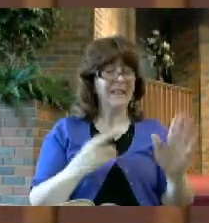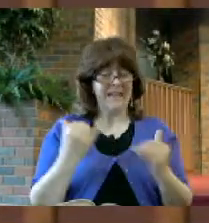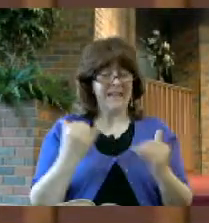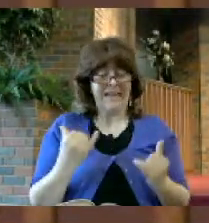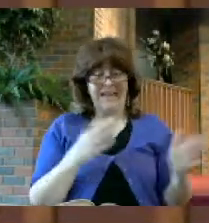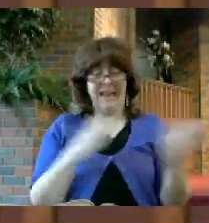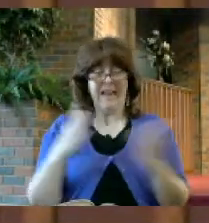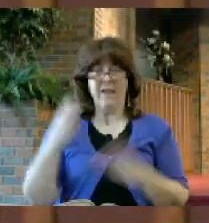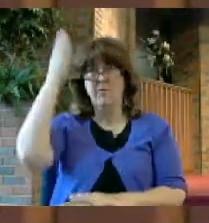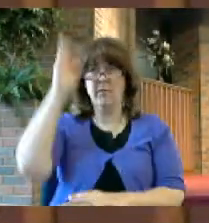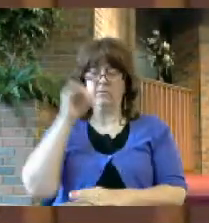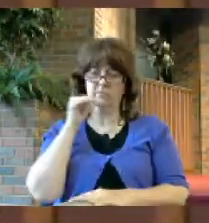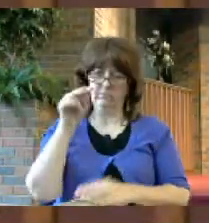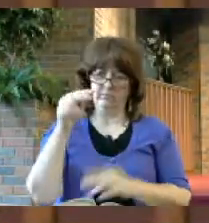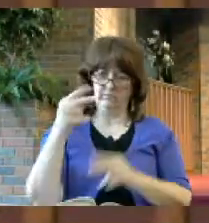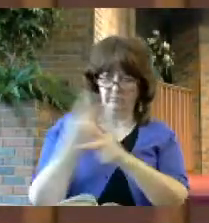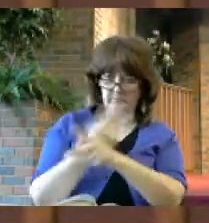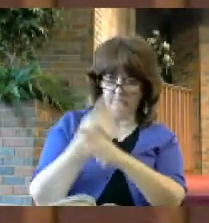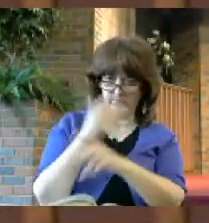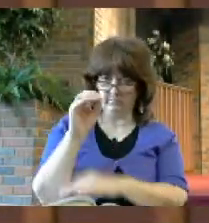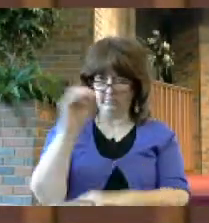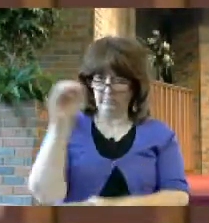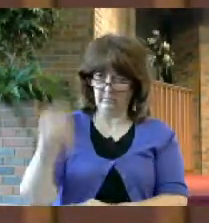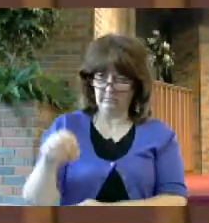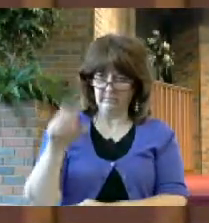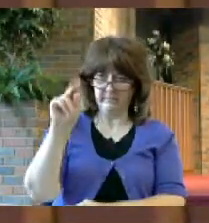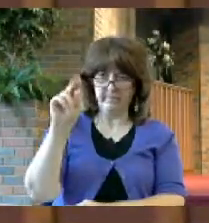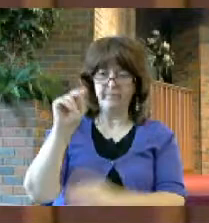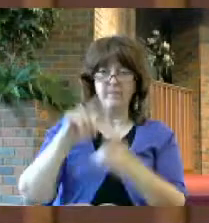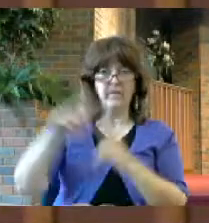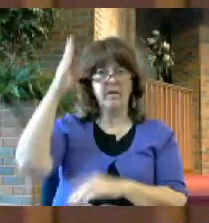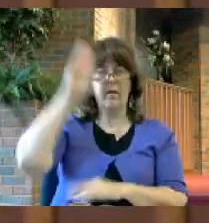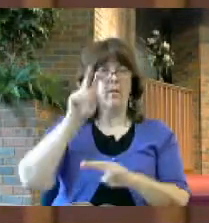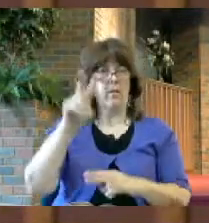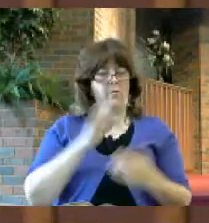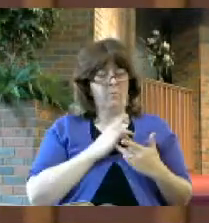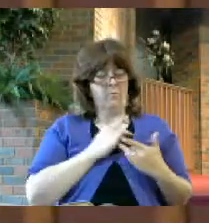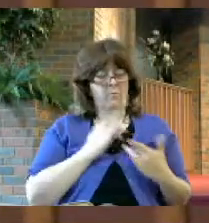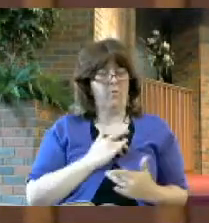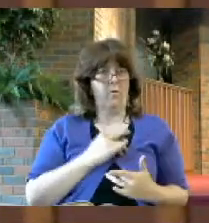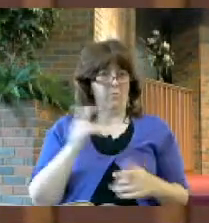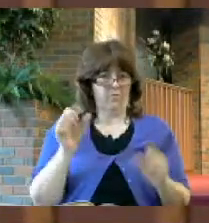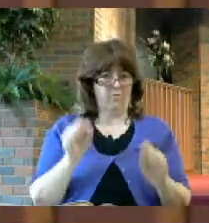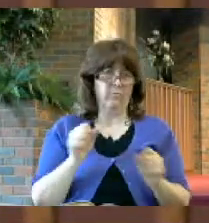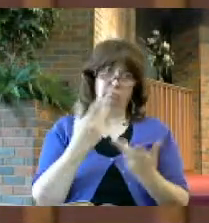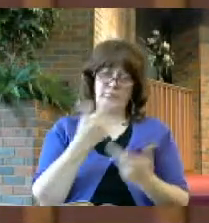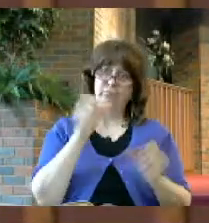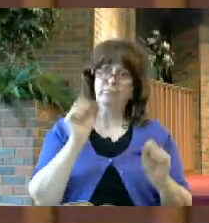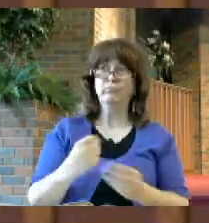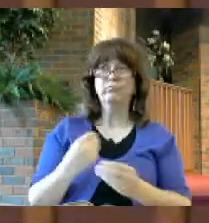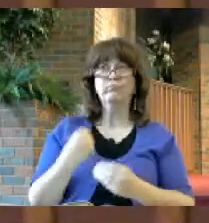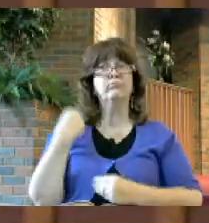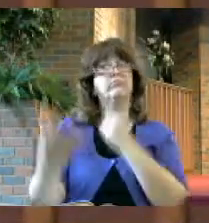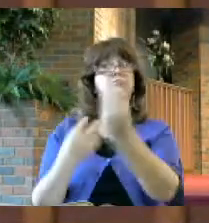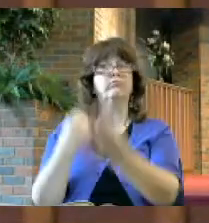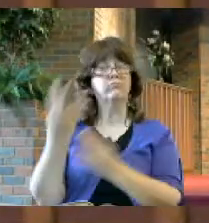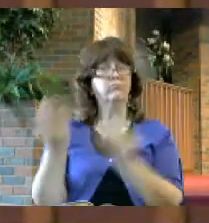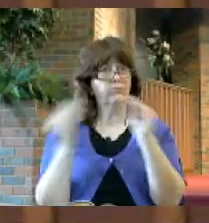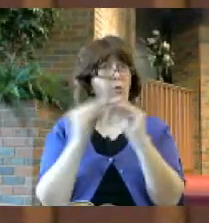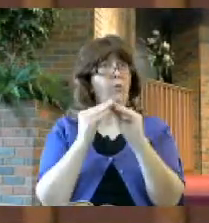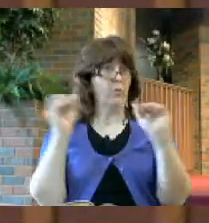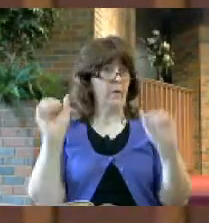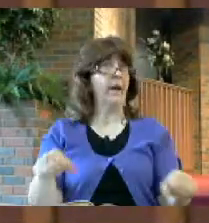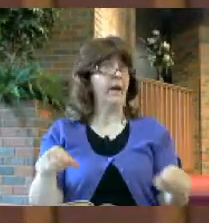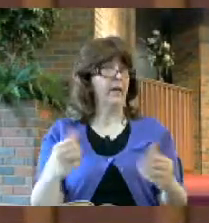He looks at our heart, and he looks at what our abilities are, and it may be more than 10% that we're able to do. And we need to give